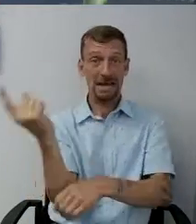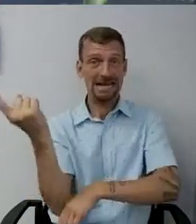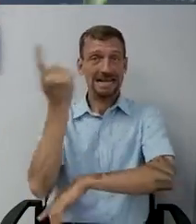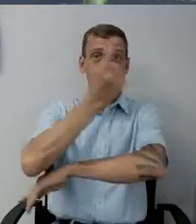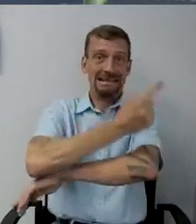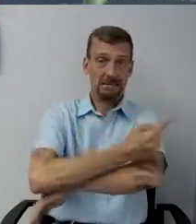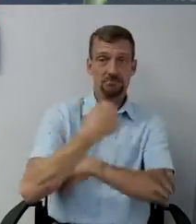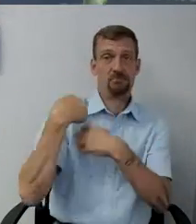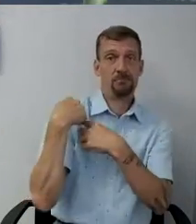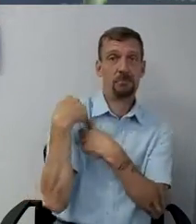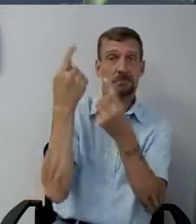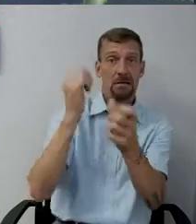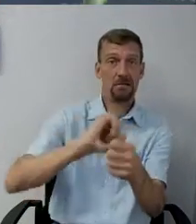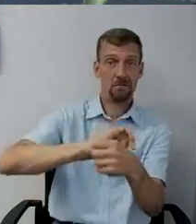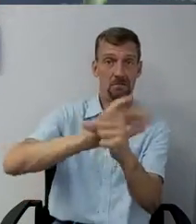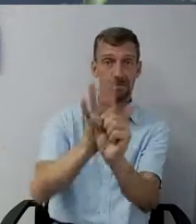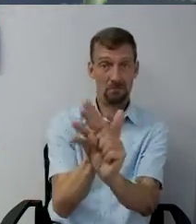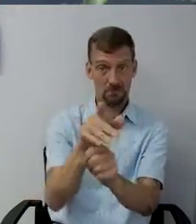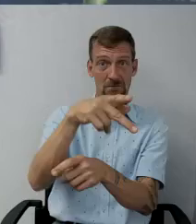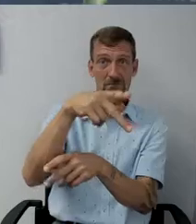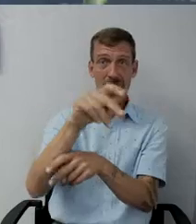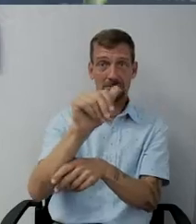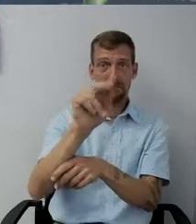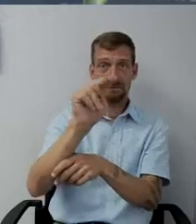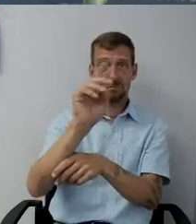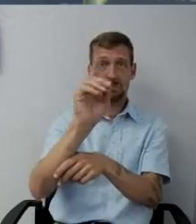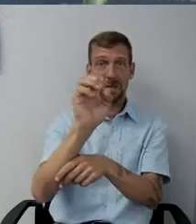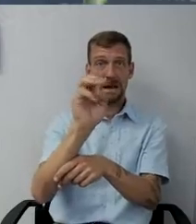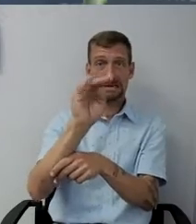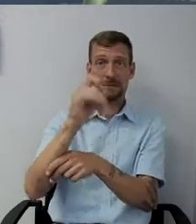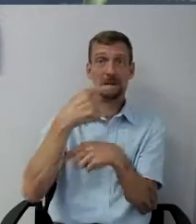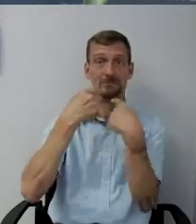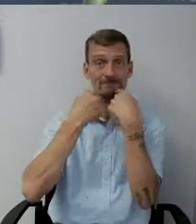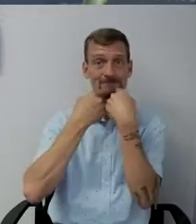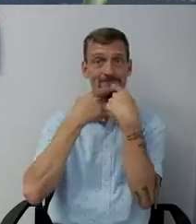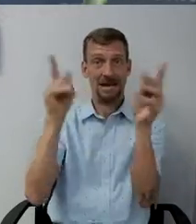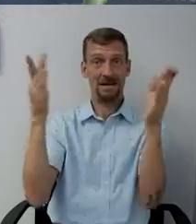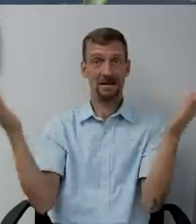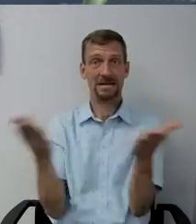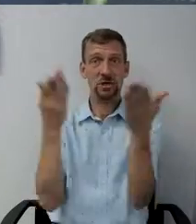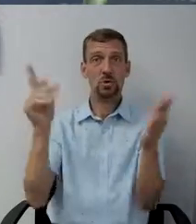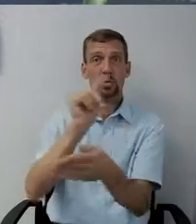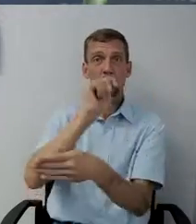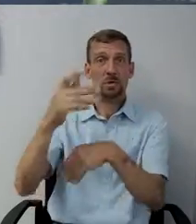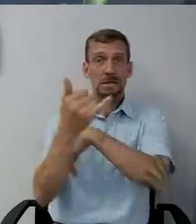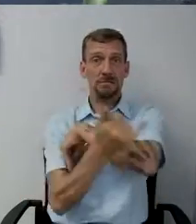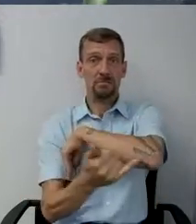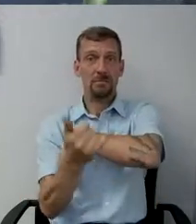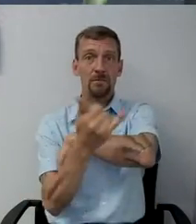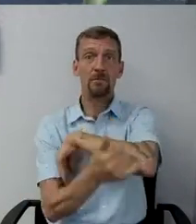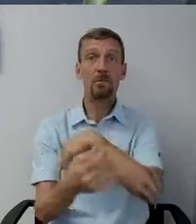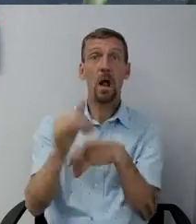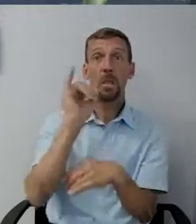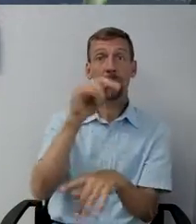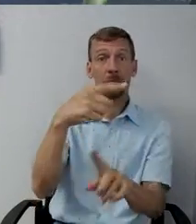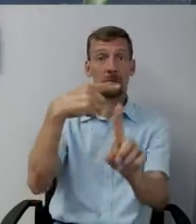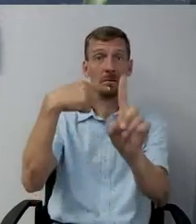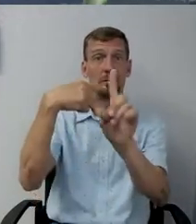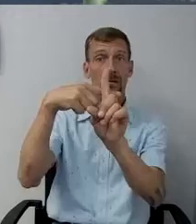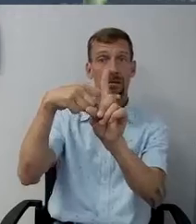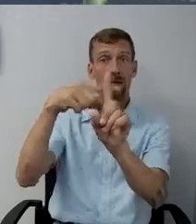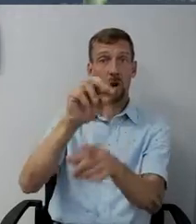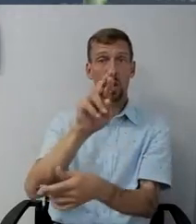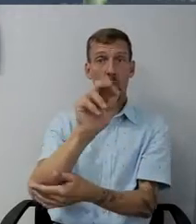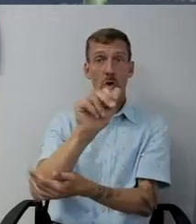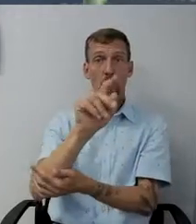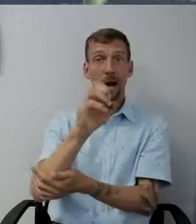the pandemic was officially announced here in Tulare County. That positivity rate certainly was much